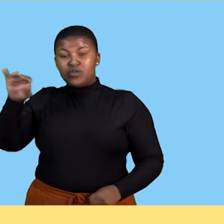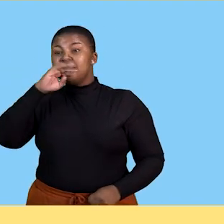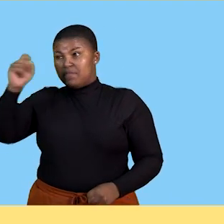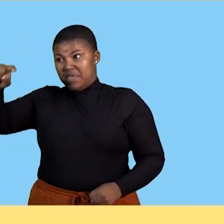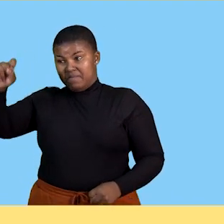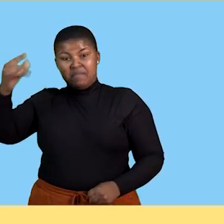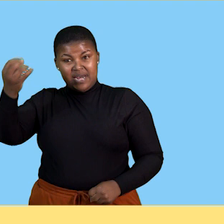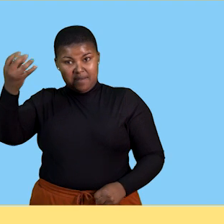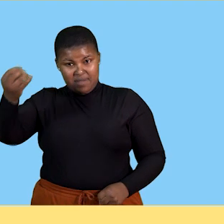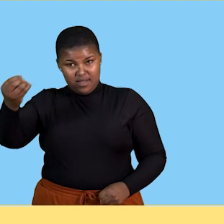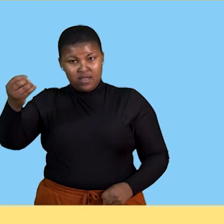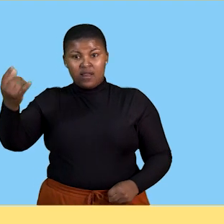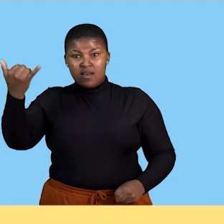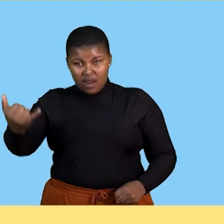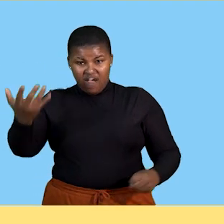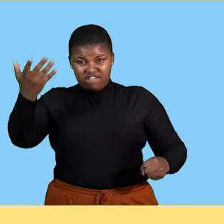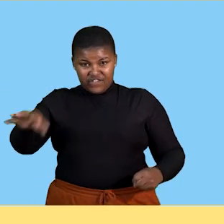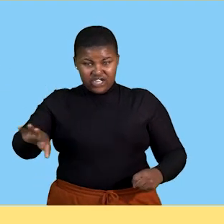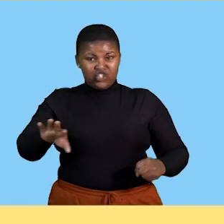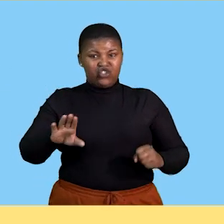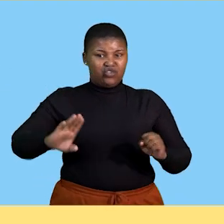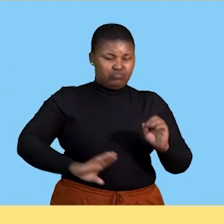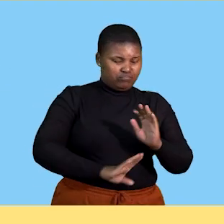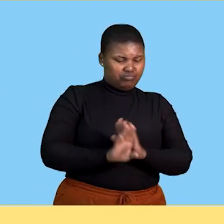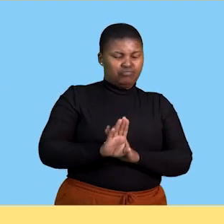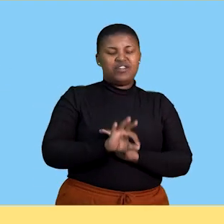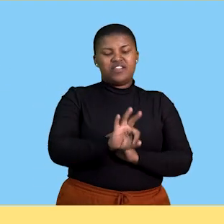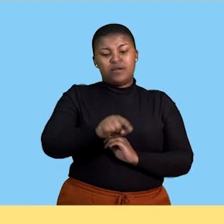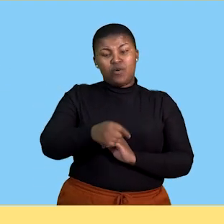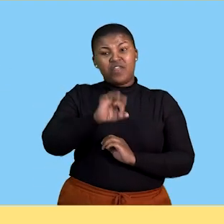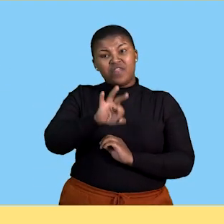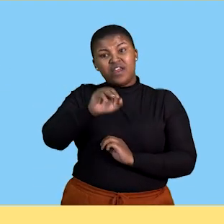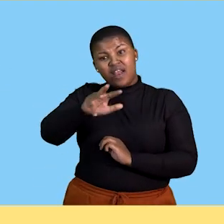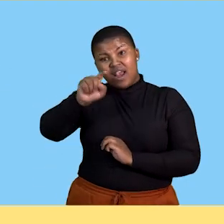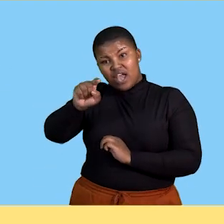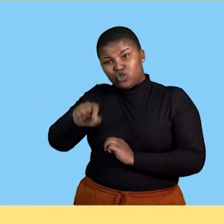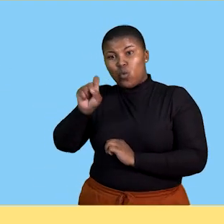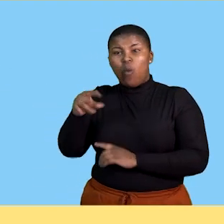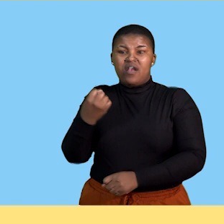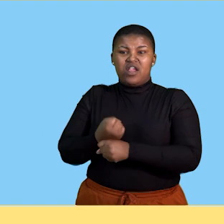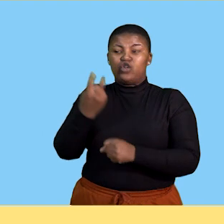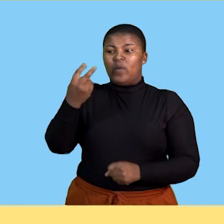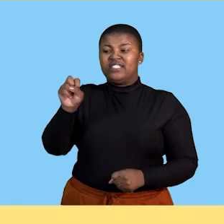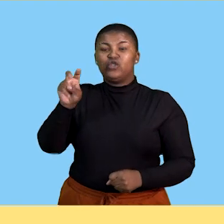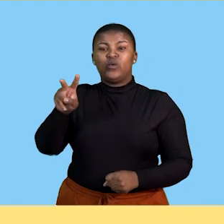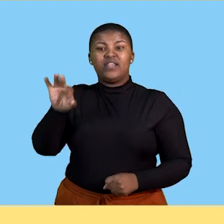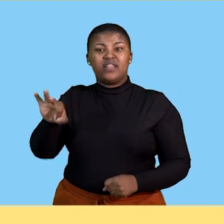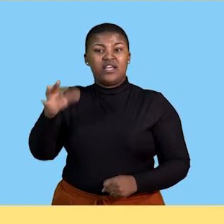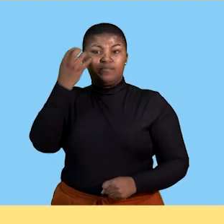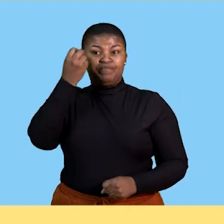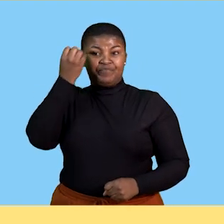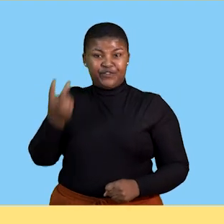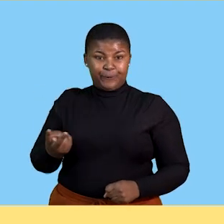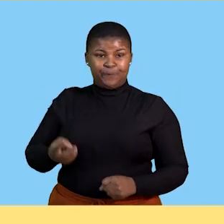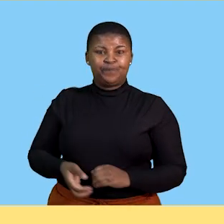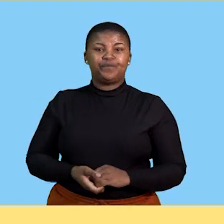the 2022 amount. 2, 3.39 as to 1 in 2023. There is the